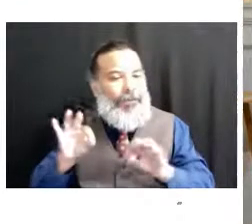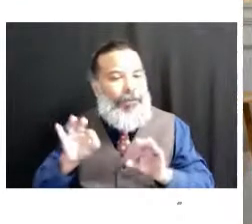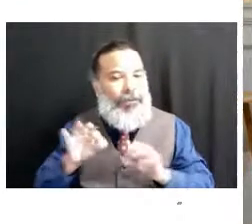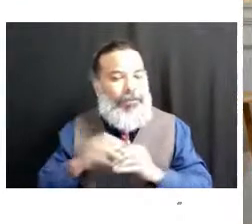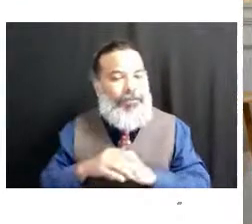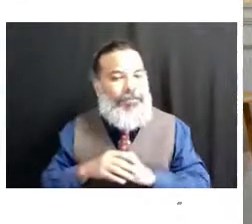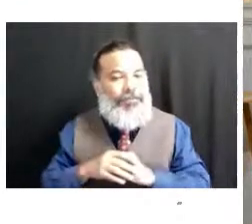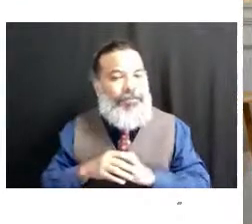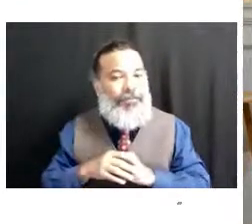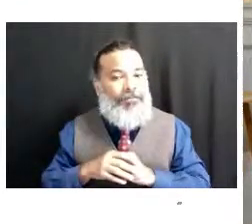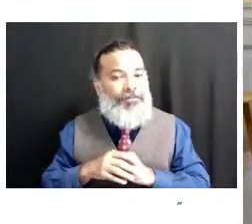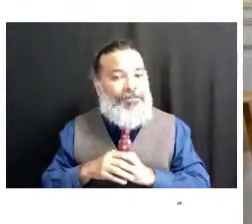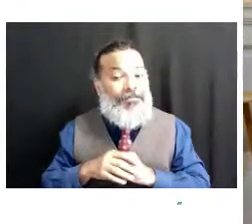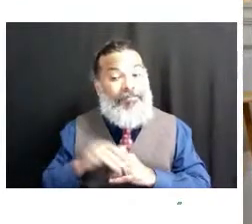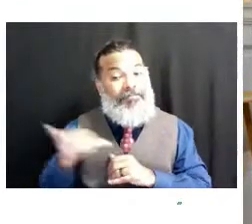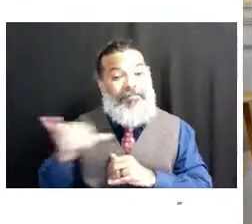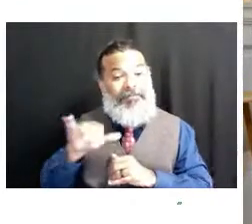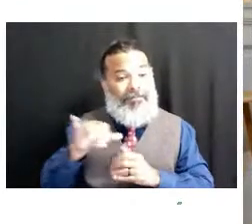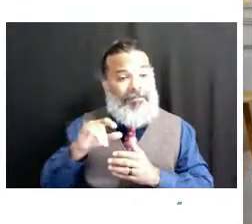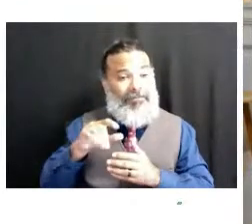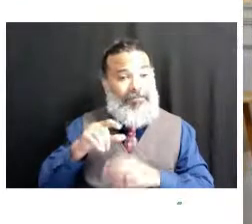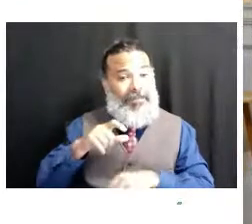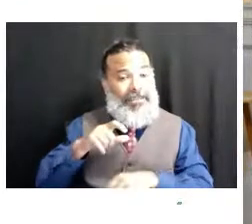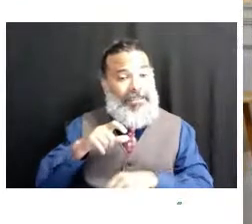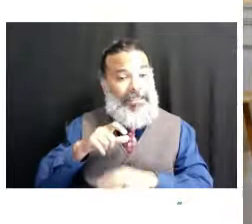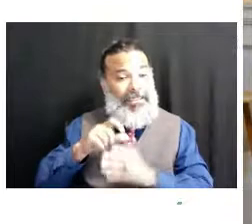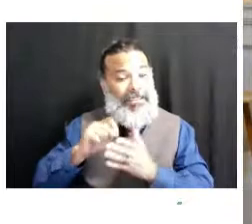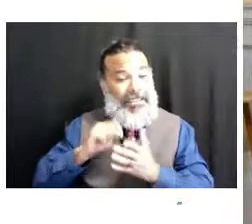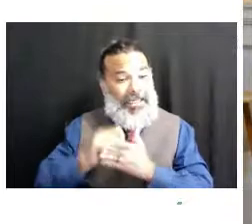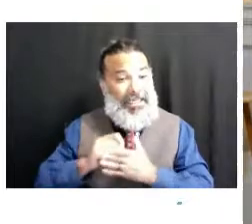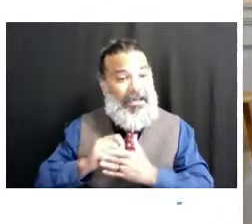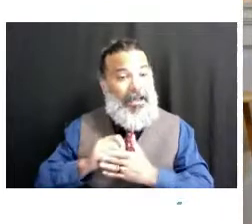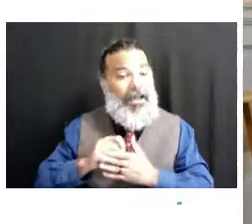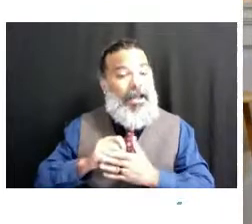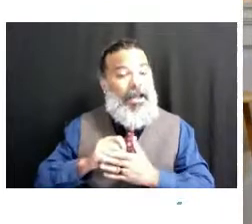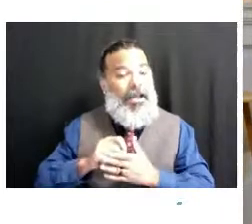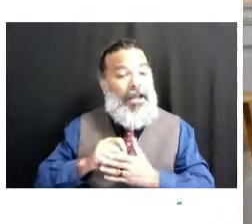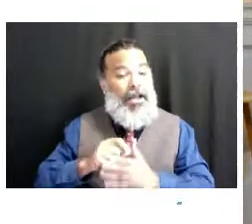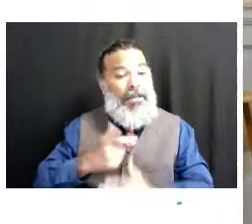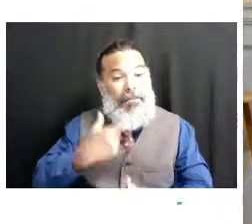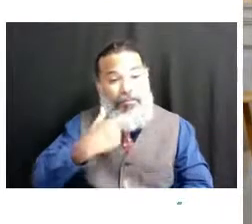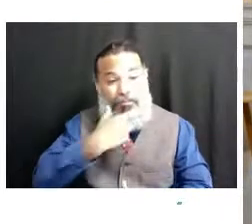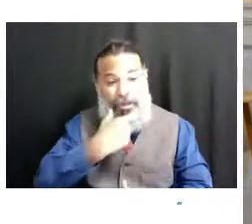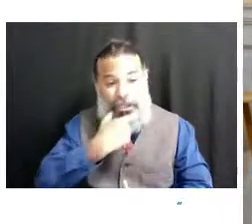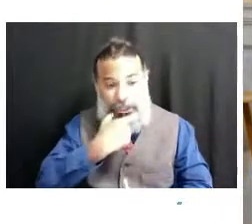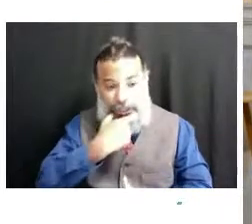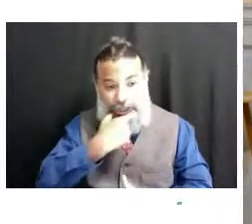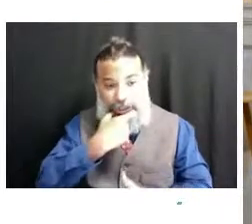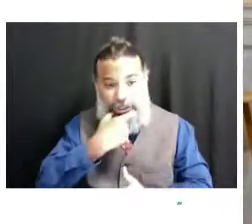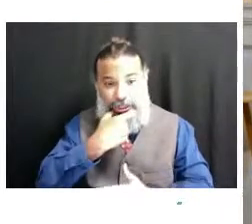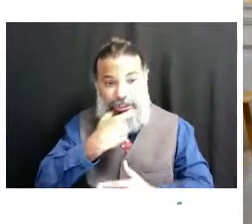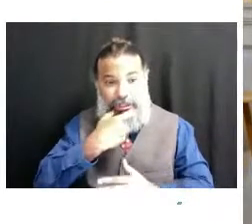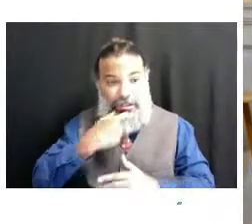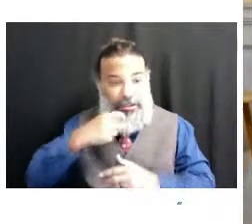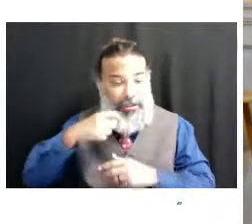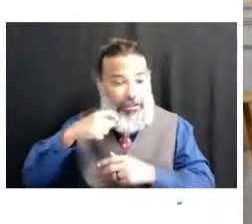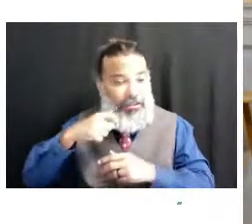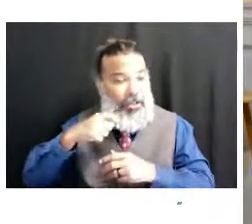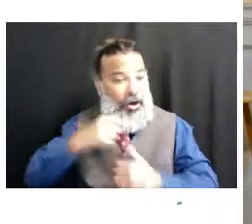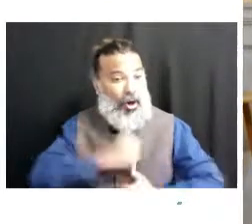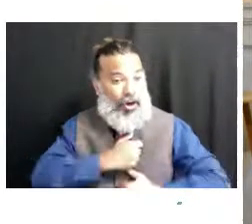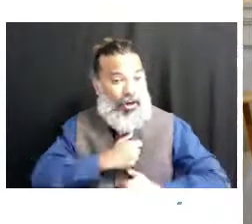is the same time that the British forces are moving onto